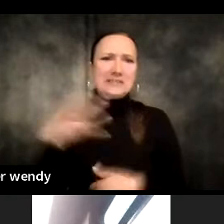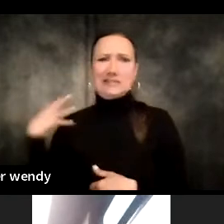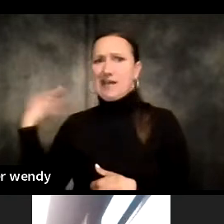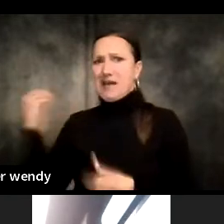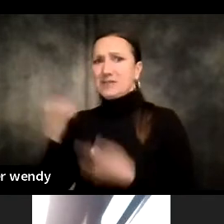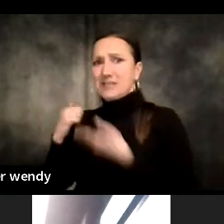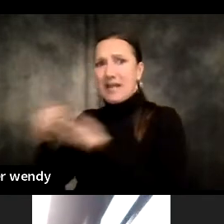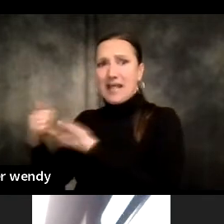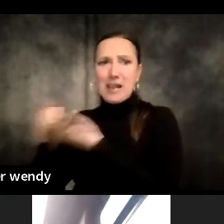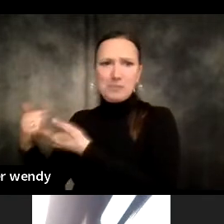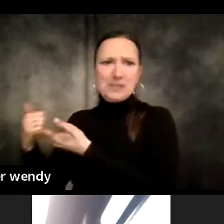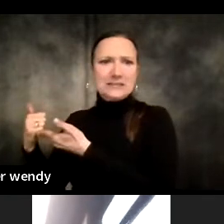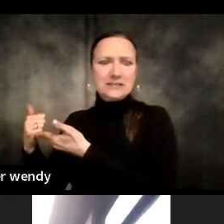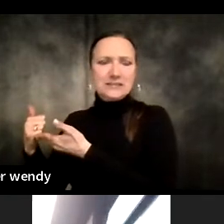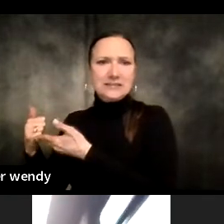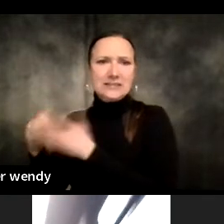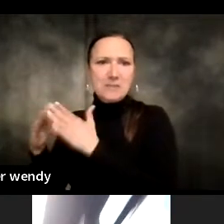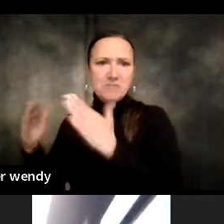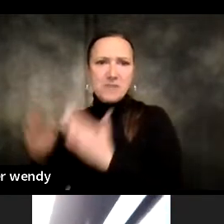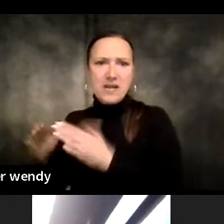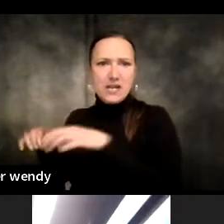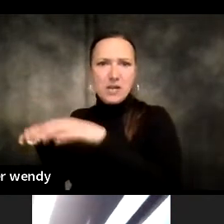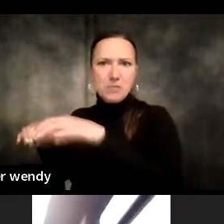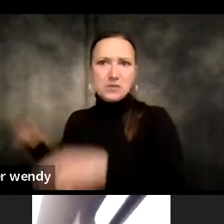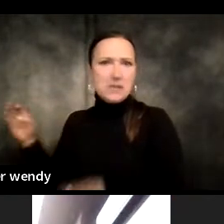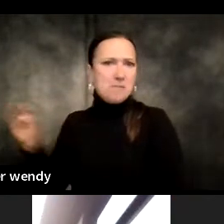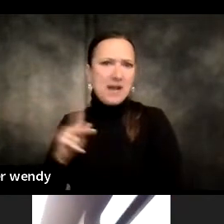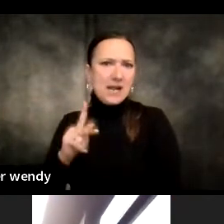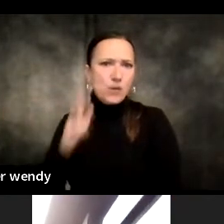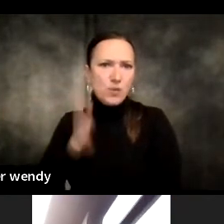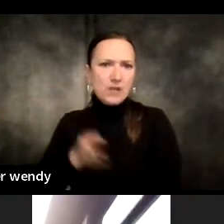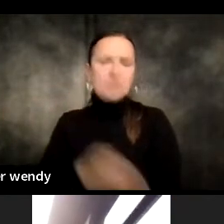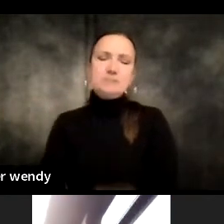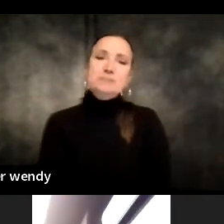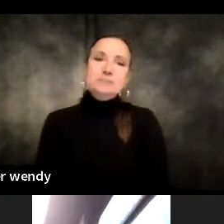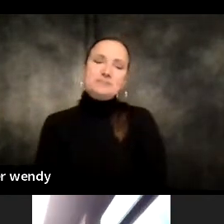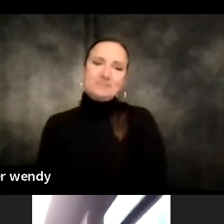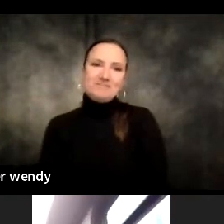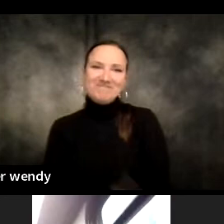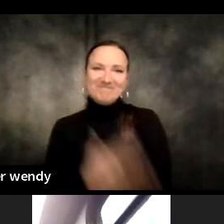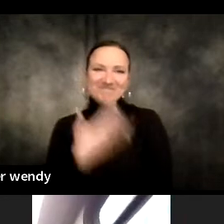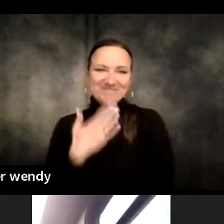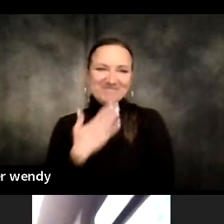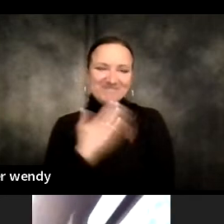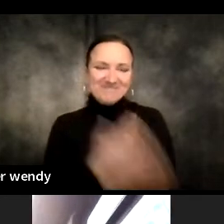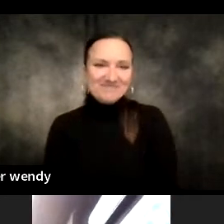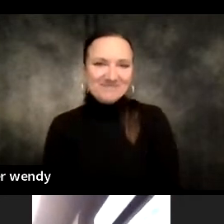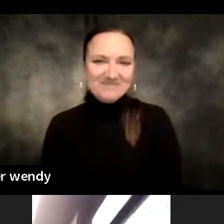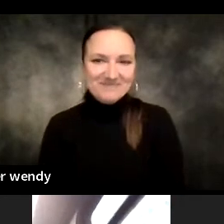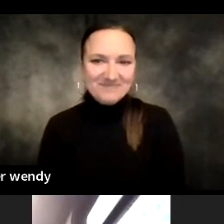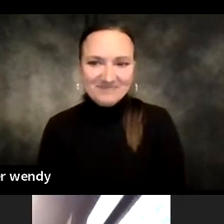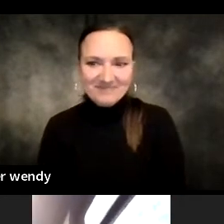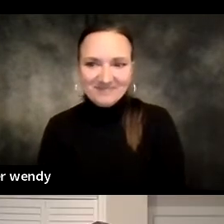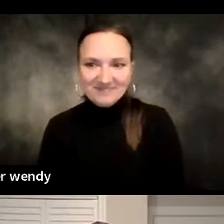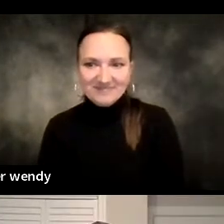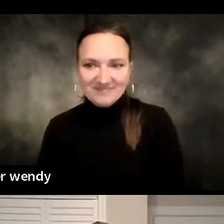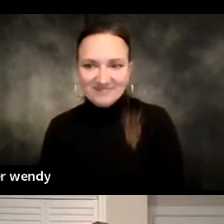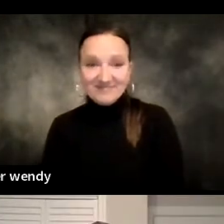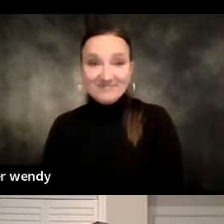what's happening. But I will make sure that I'm back and forth to camera for you all. Thank you so much. Thank you,